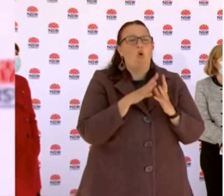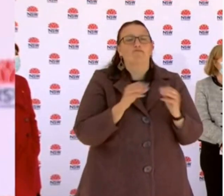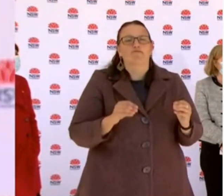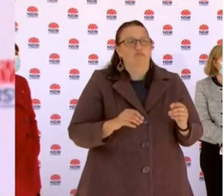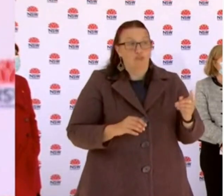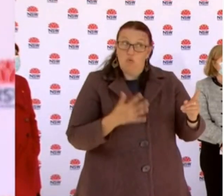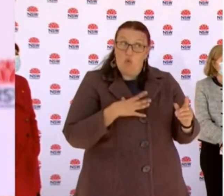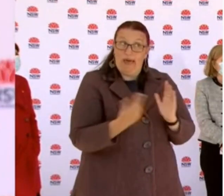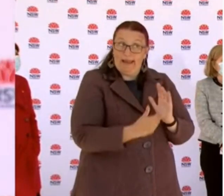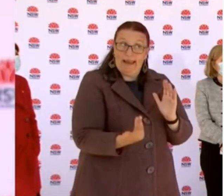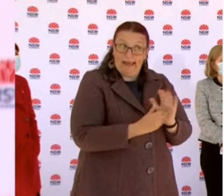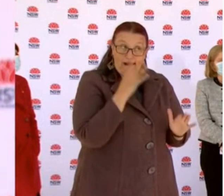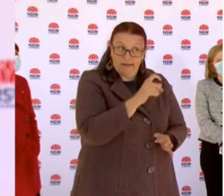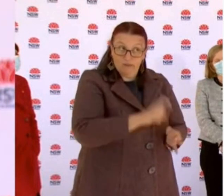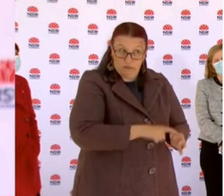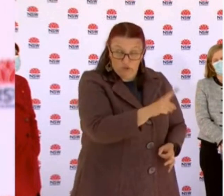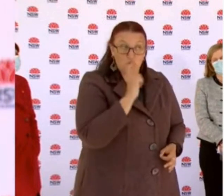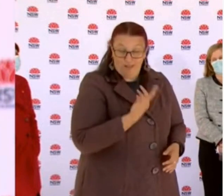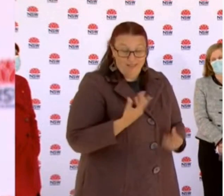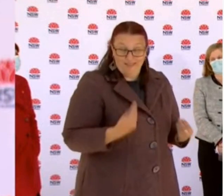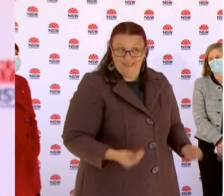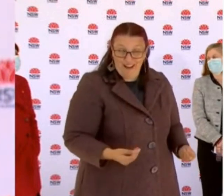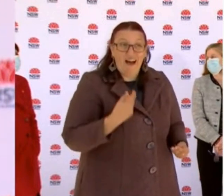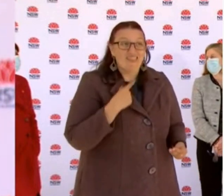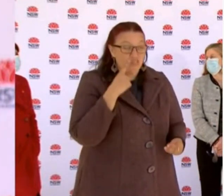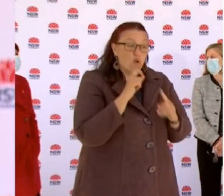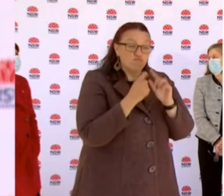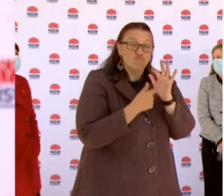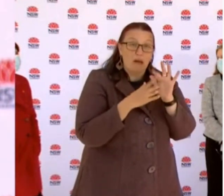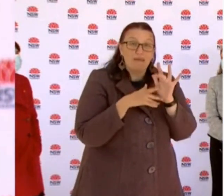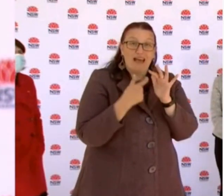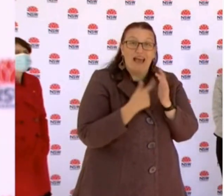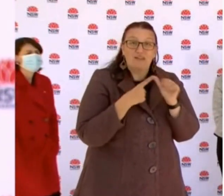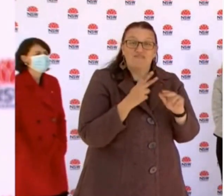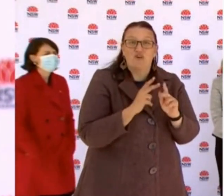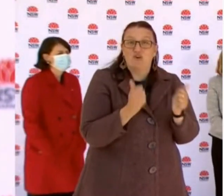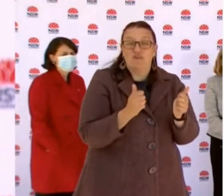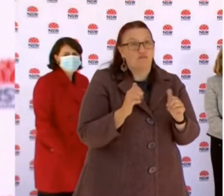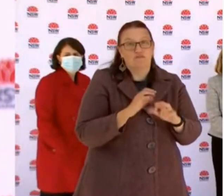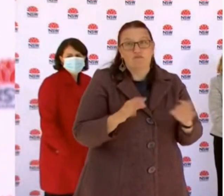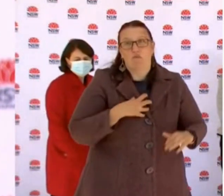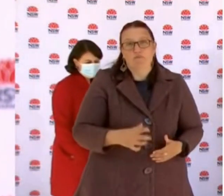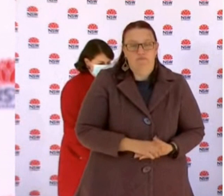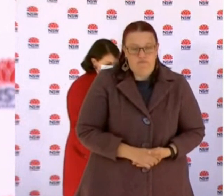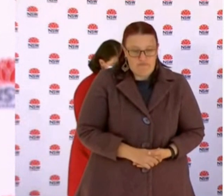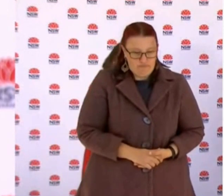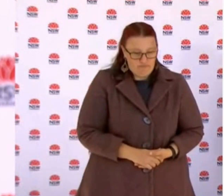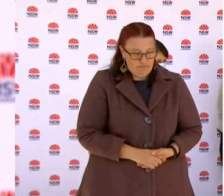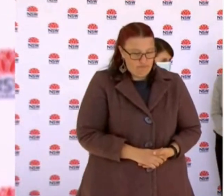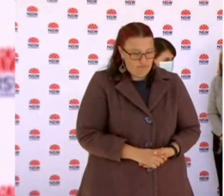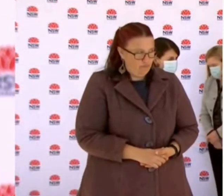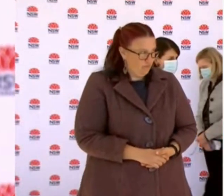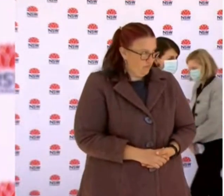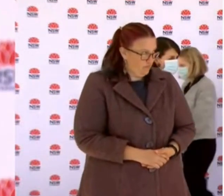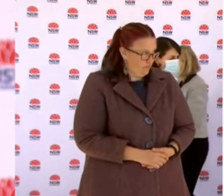want to keep asking that question of anybody who's prepared to give you an answer. I really thought the Premier's answer was very good, and I'll leave that. Thank you. Premier,